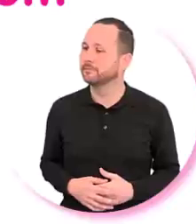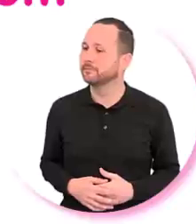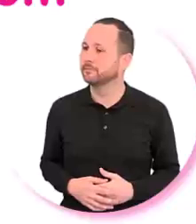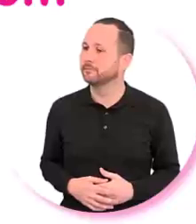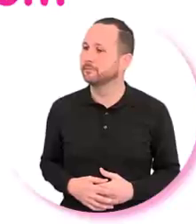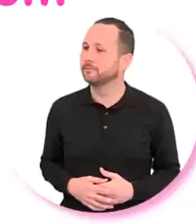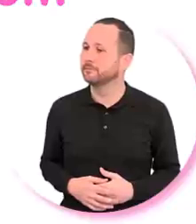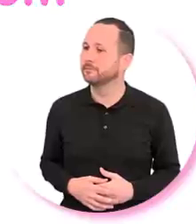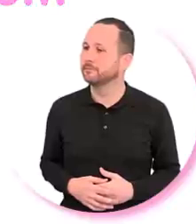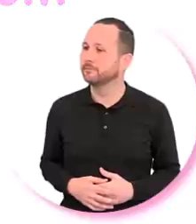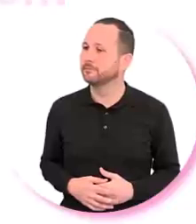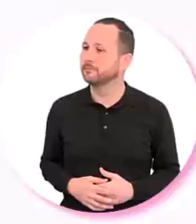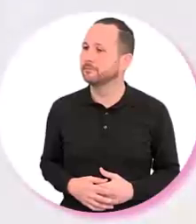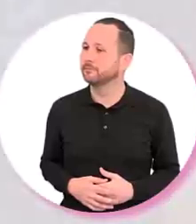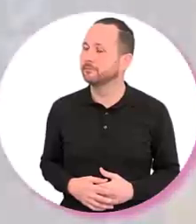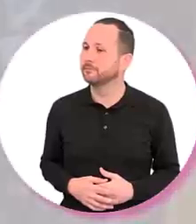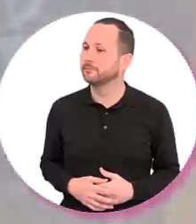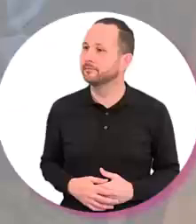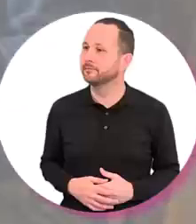hfc-knutsford.fertilityconsent.com.